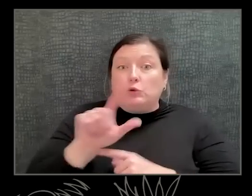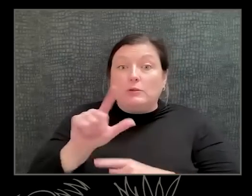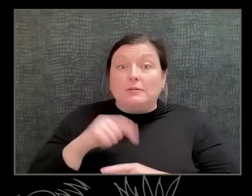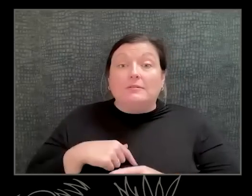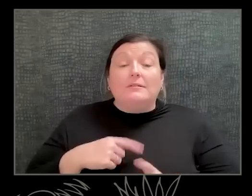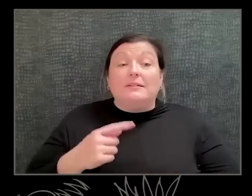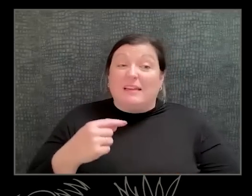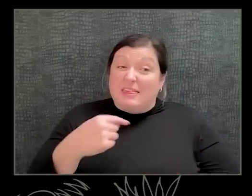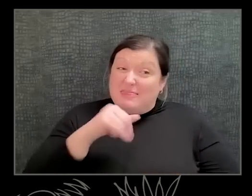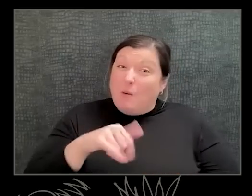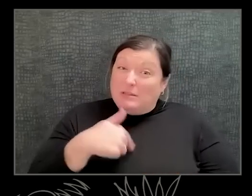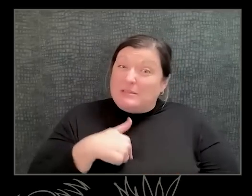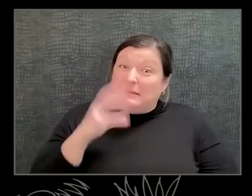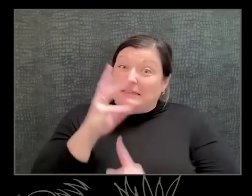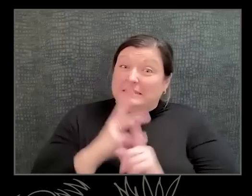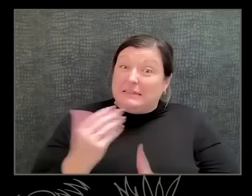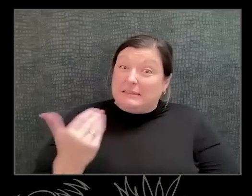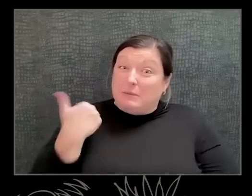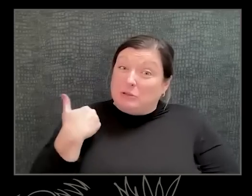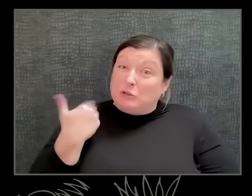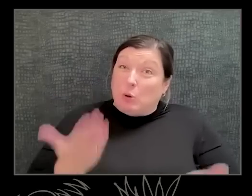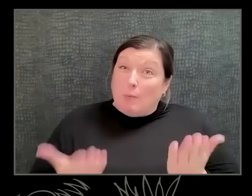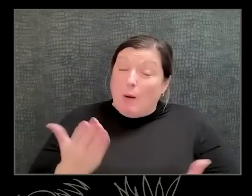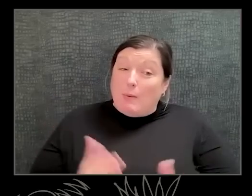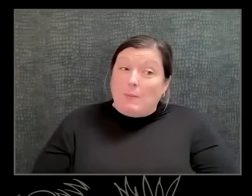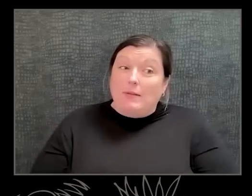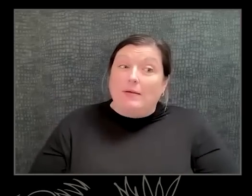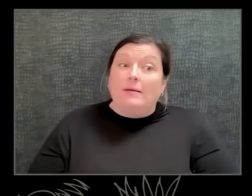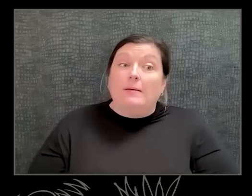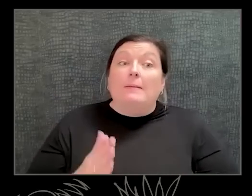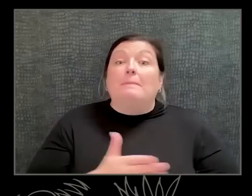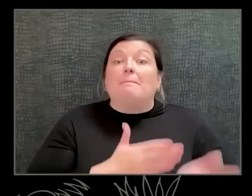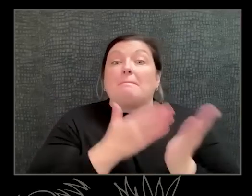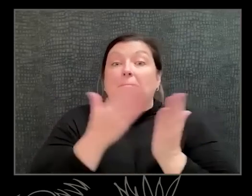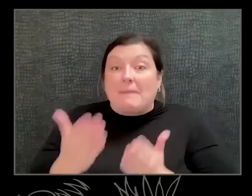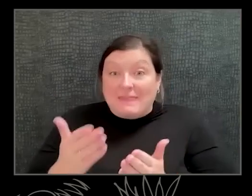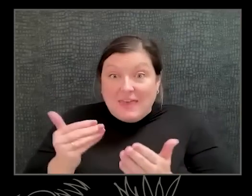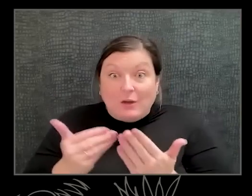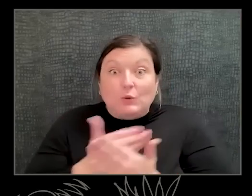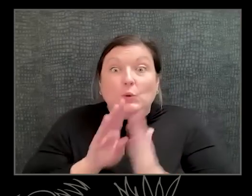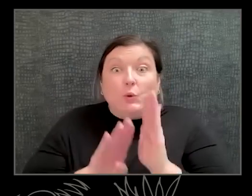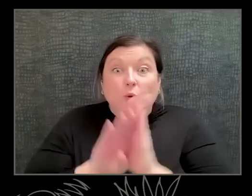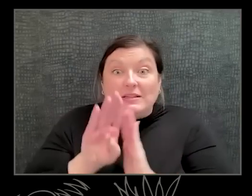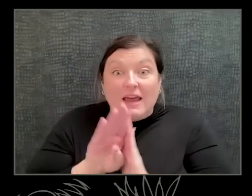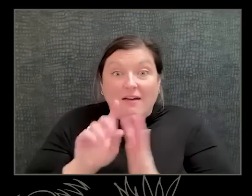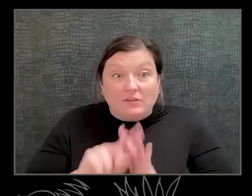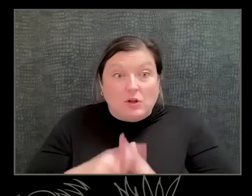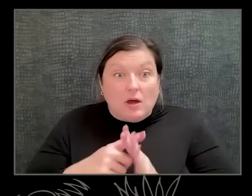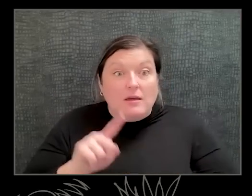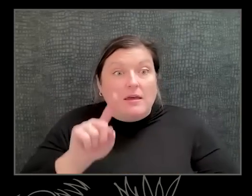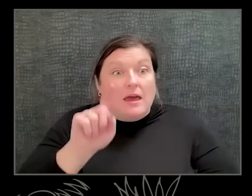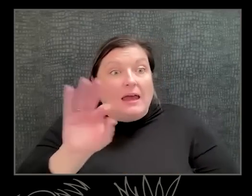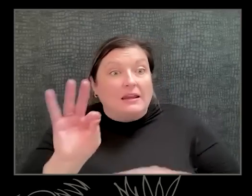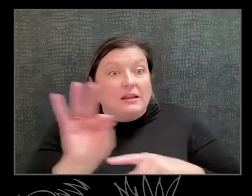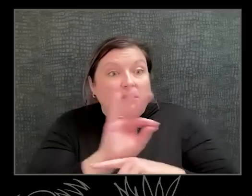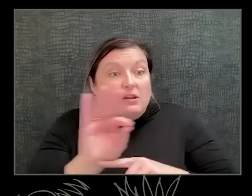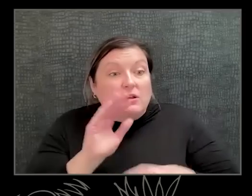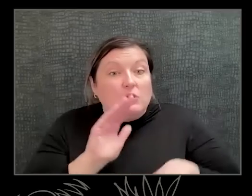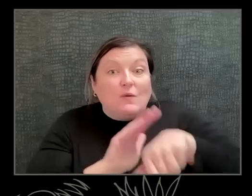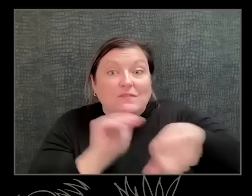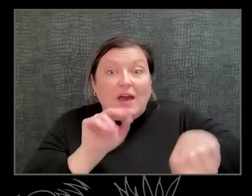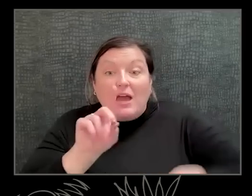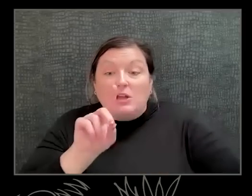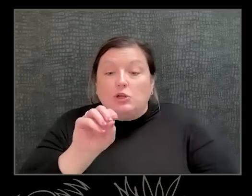months ago, probably. And then the new dev starts. I need a function to fetch a domain for the